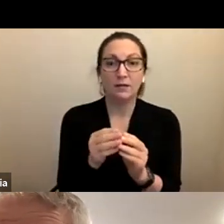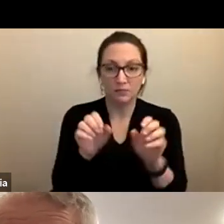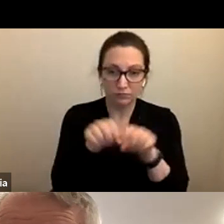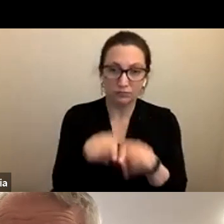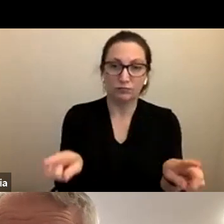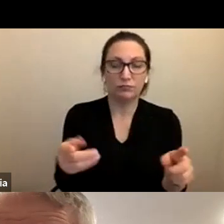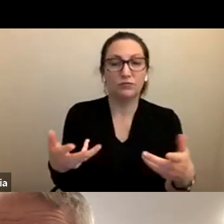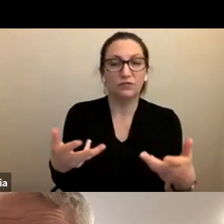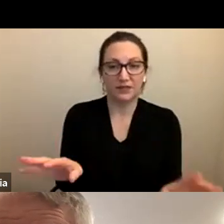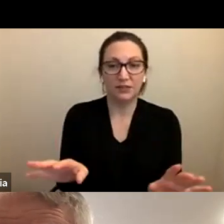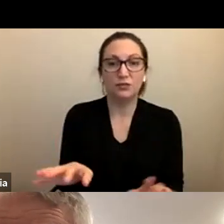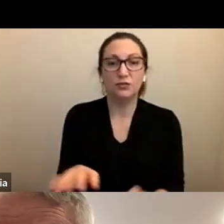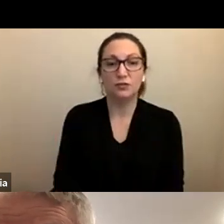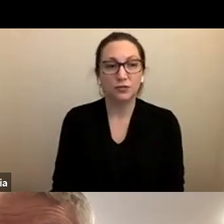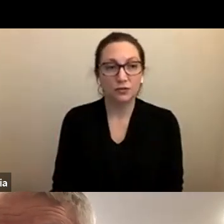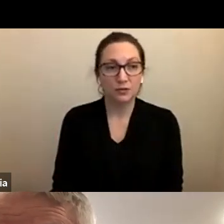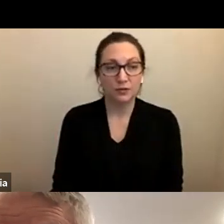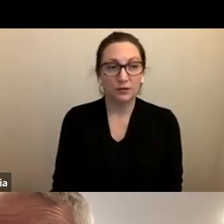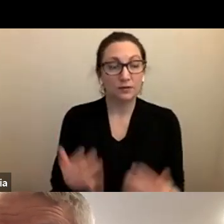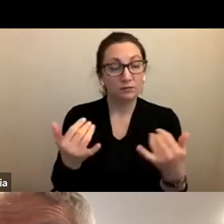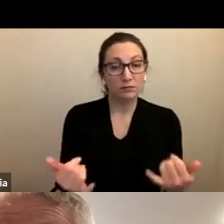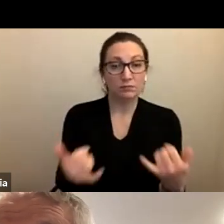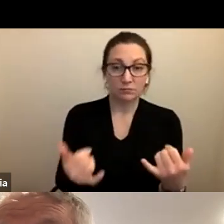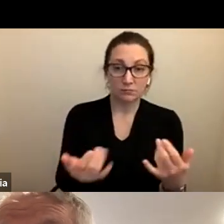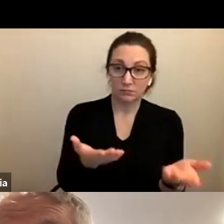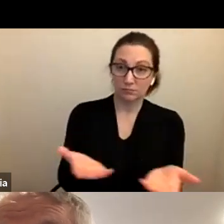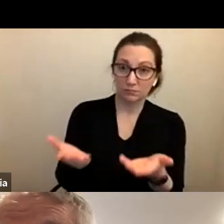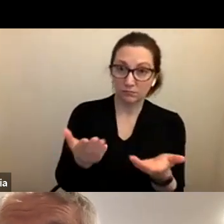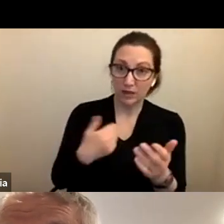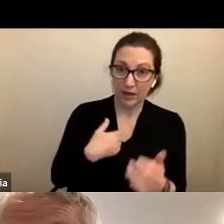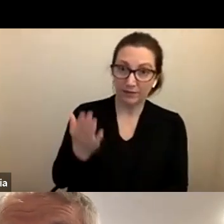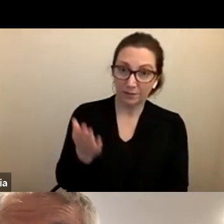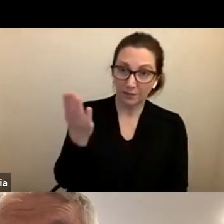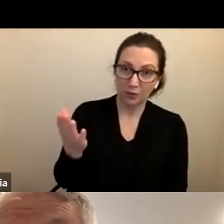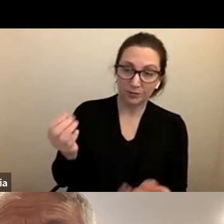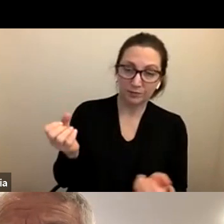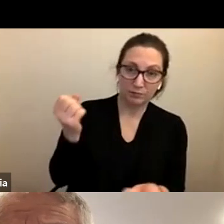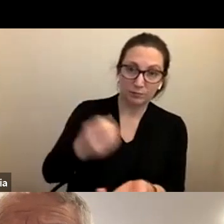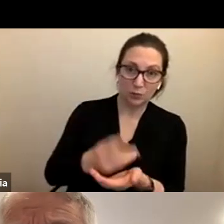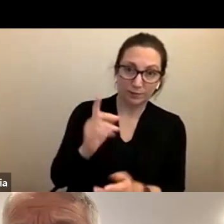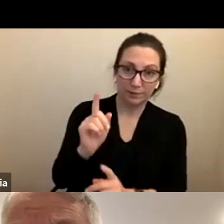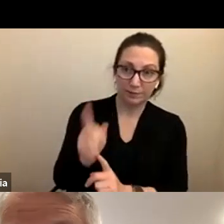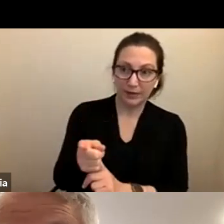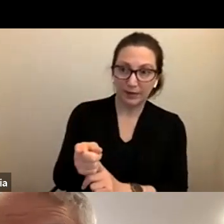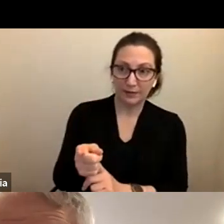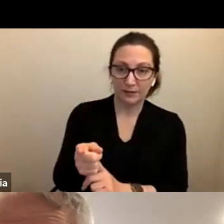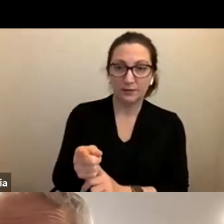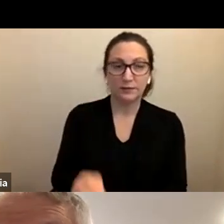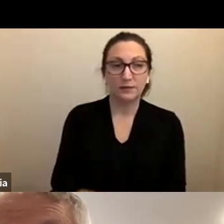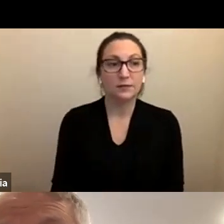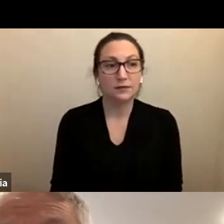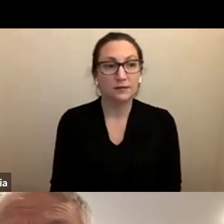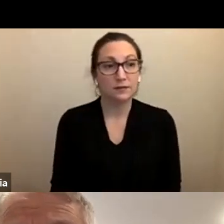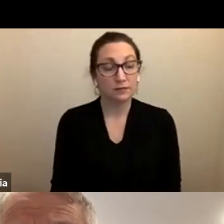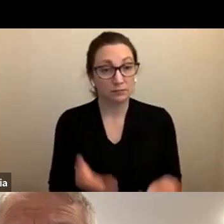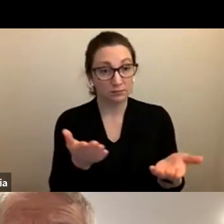in advance. At this time, I would like to entertain a motion to approve the minutes as presented.